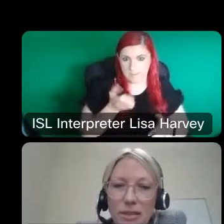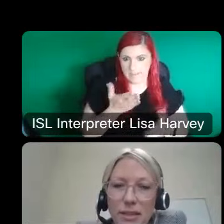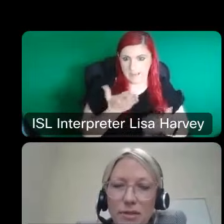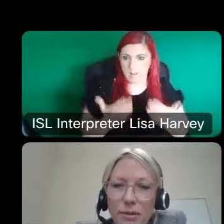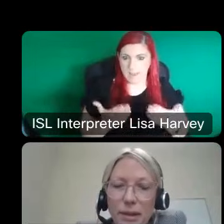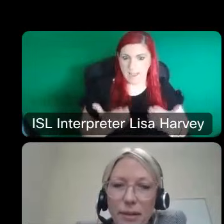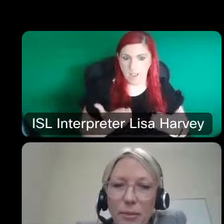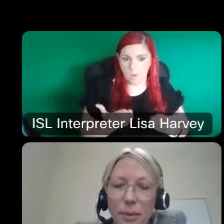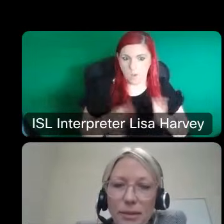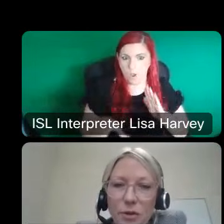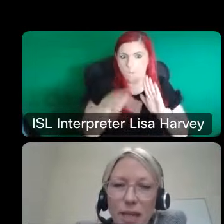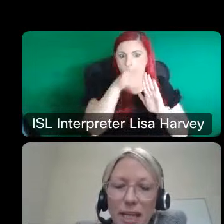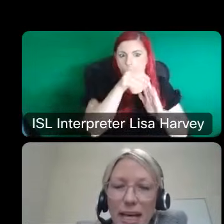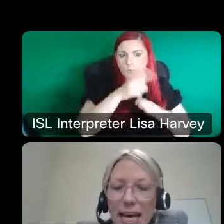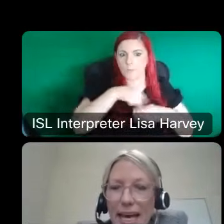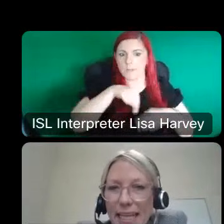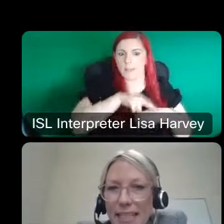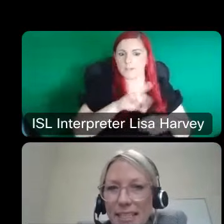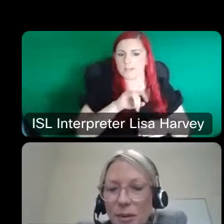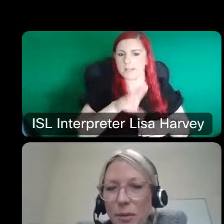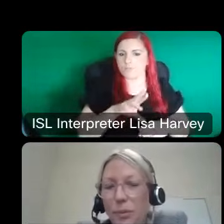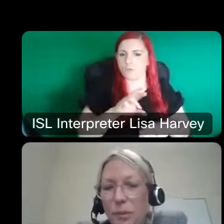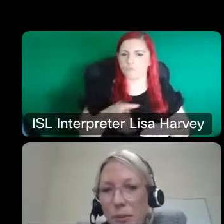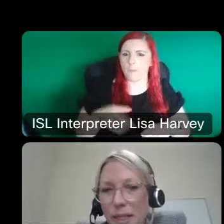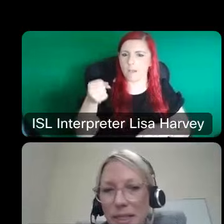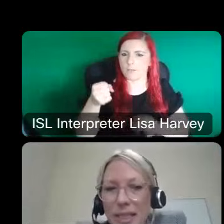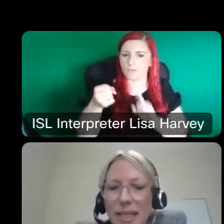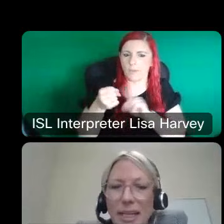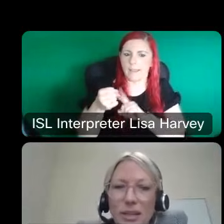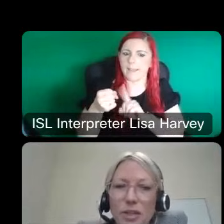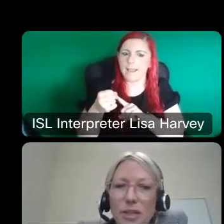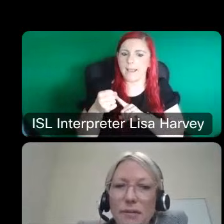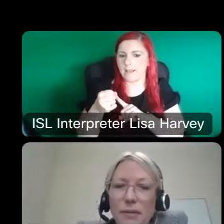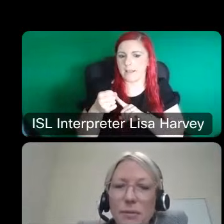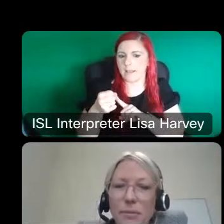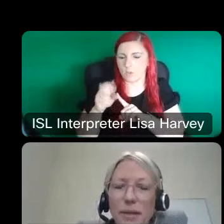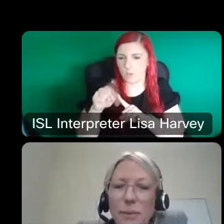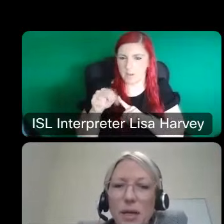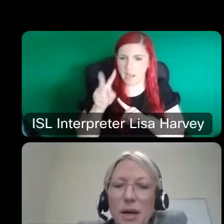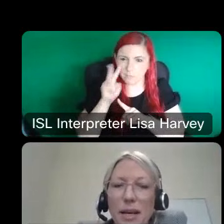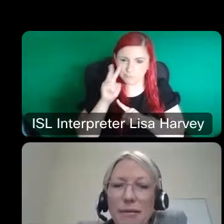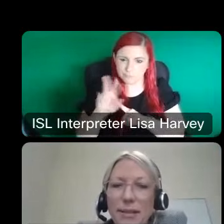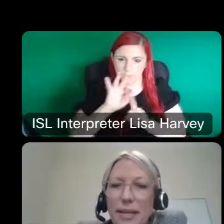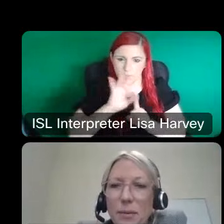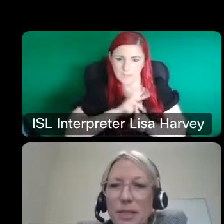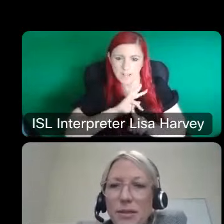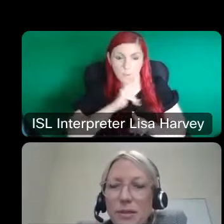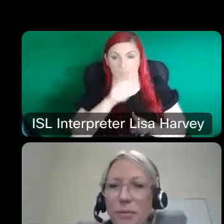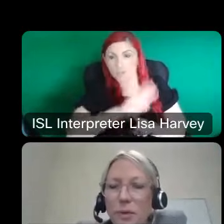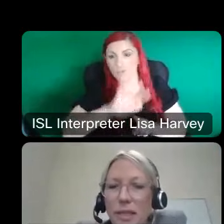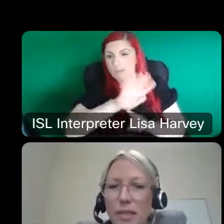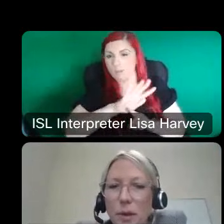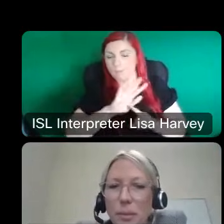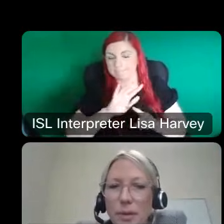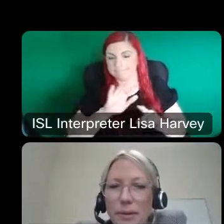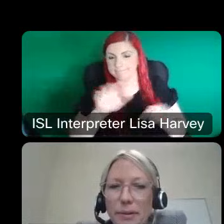National Central Repository, and you can peruse that. Just to give you some, I suppose, high-level takeaways just